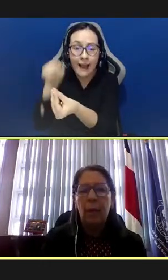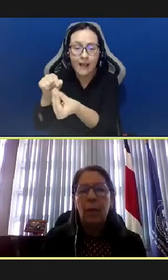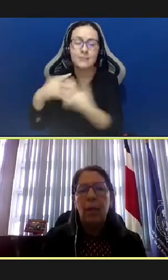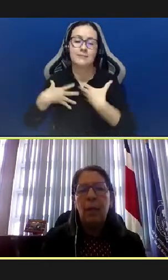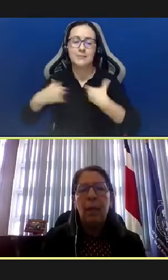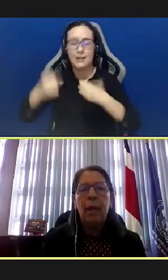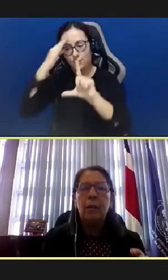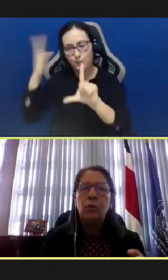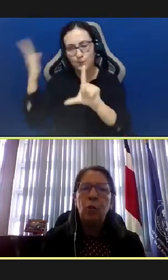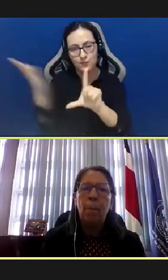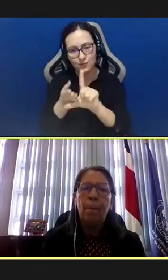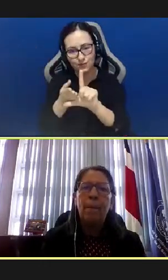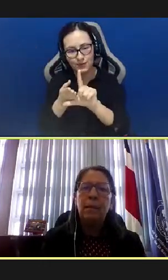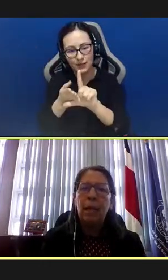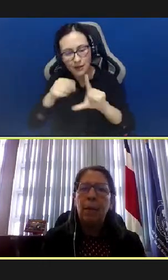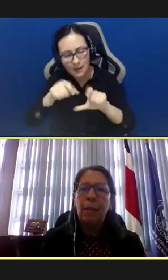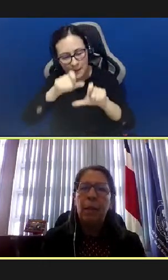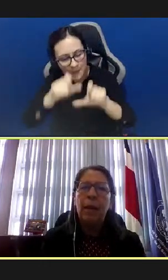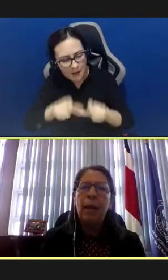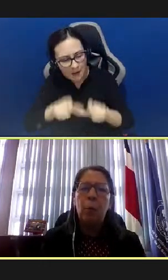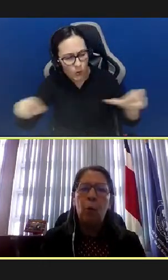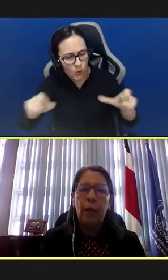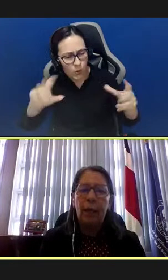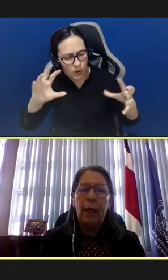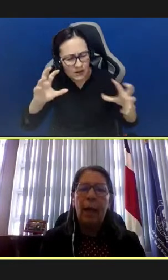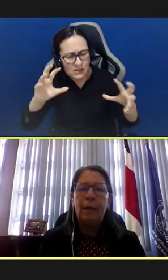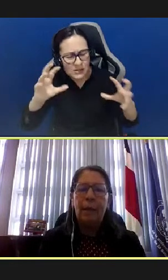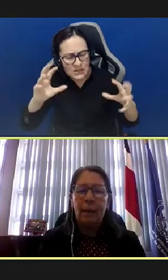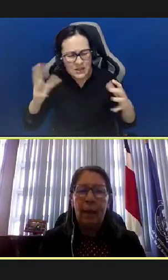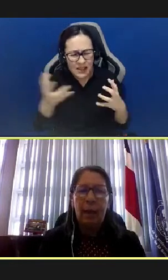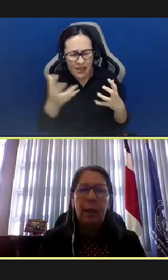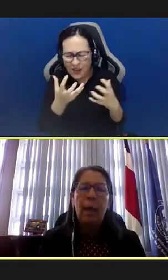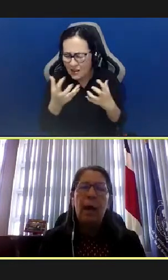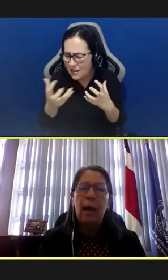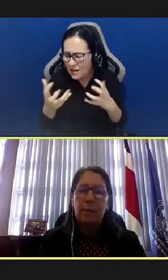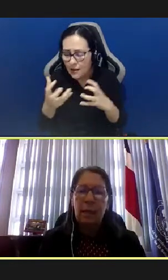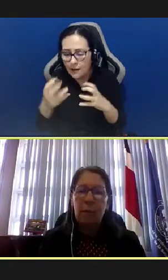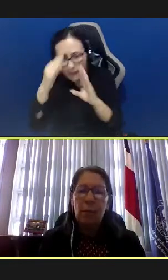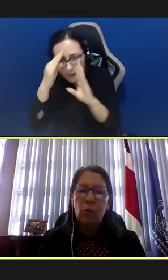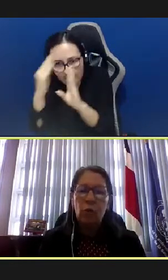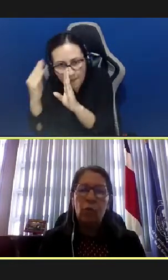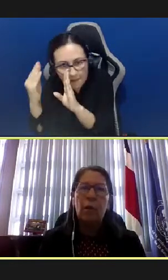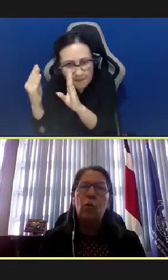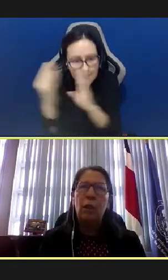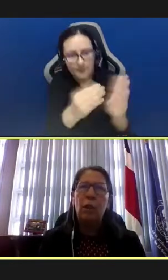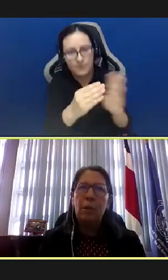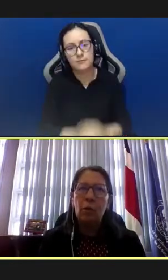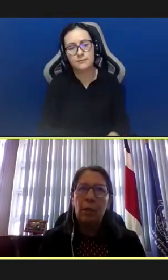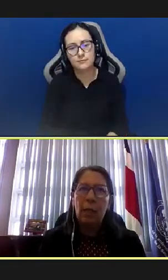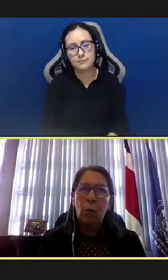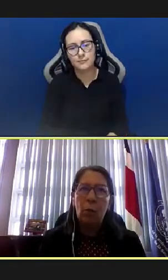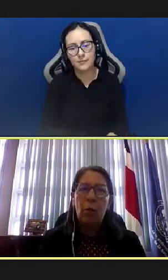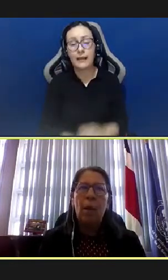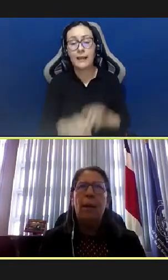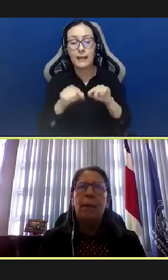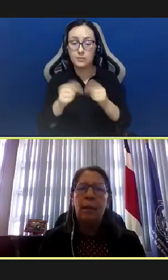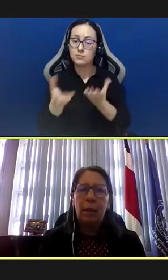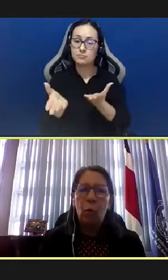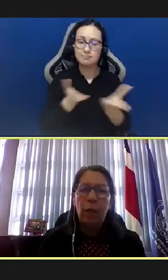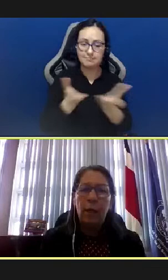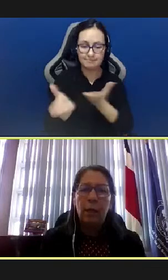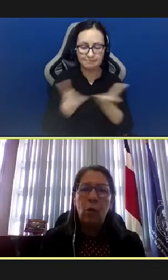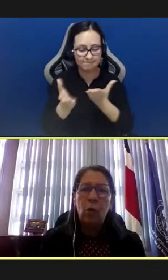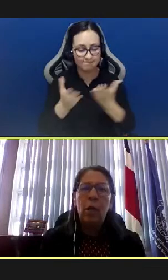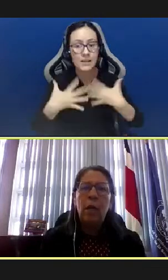one board that works with mental health and support in order to address and provide